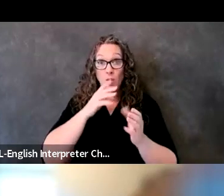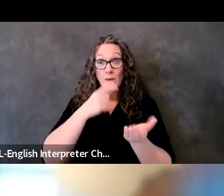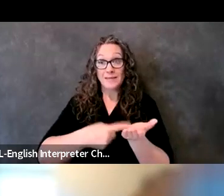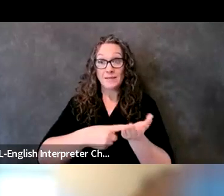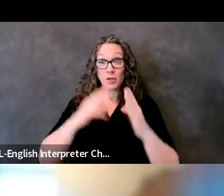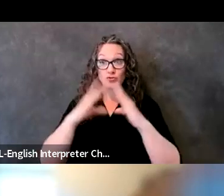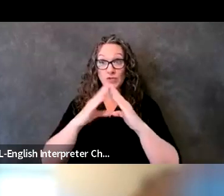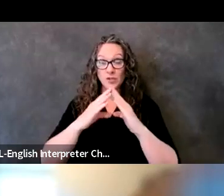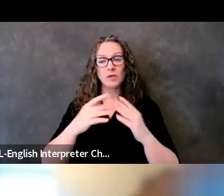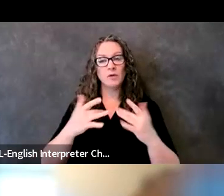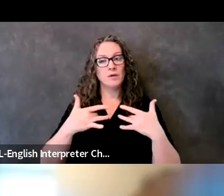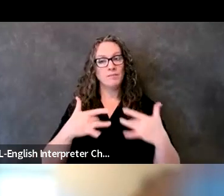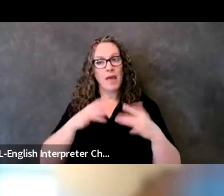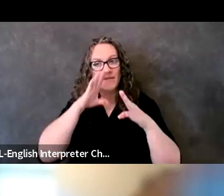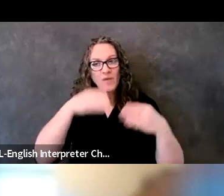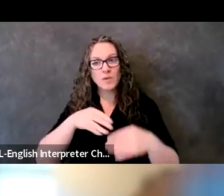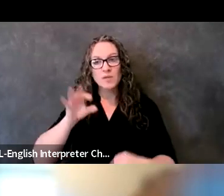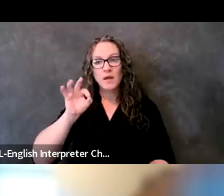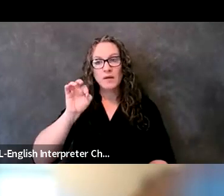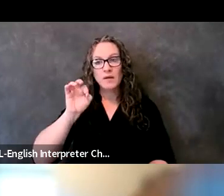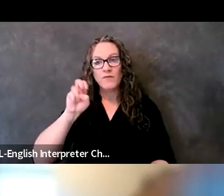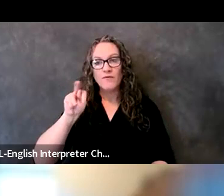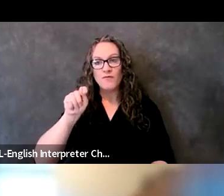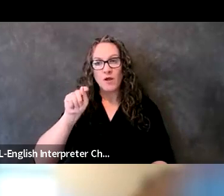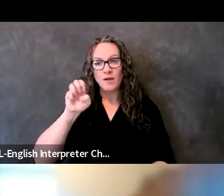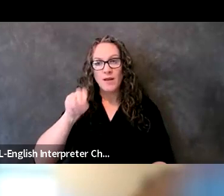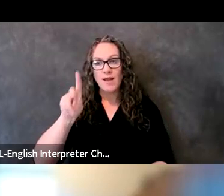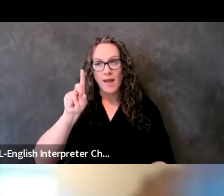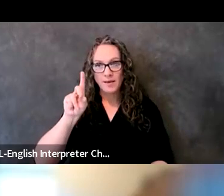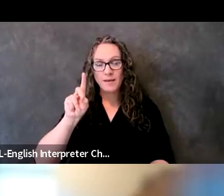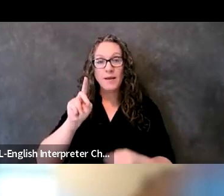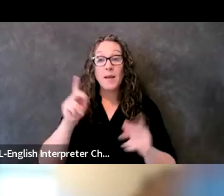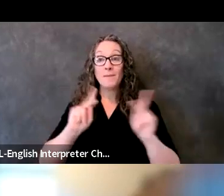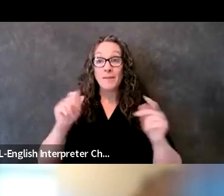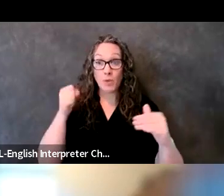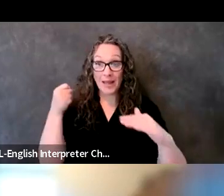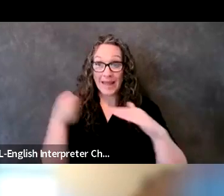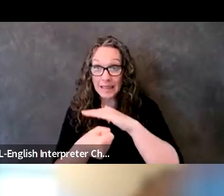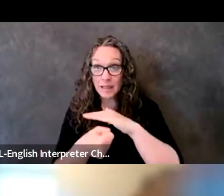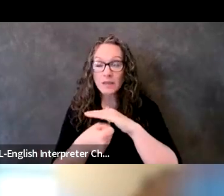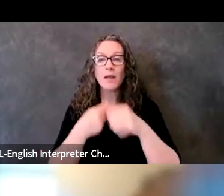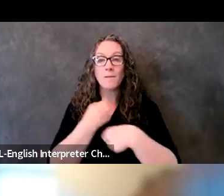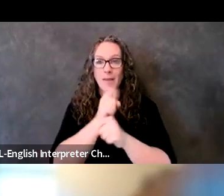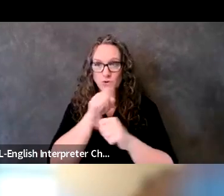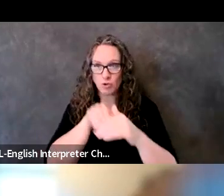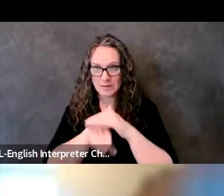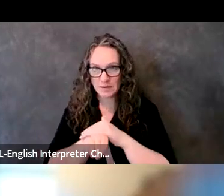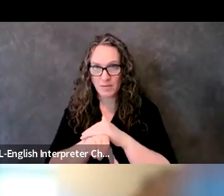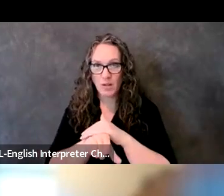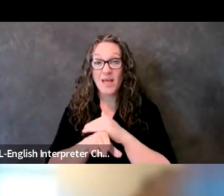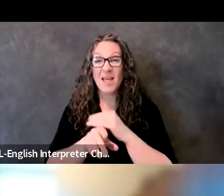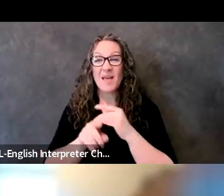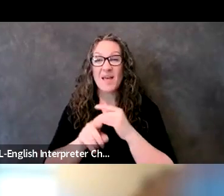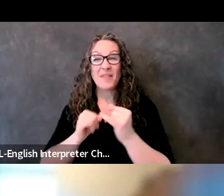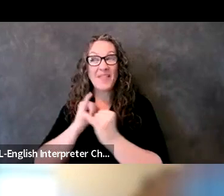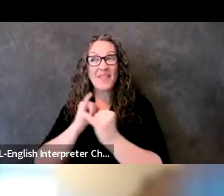end, on getting people into the shelters and making sure the shelters are accessible. Getting people back out of the shelters